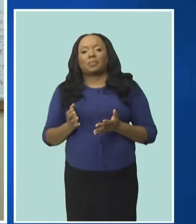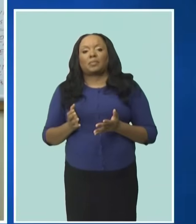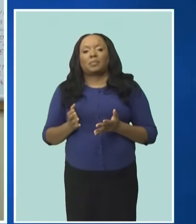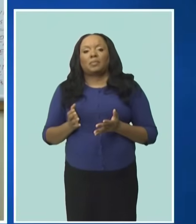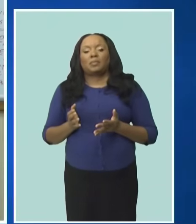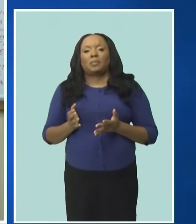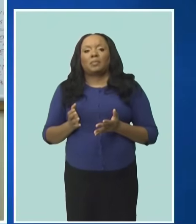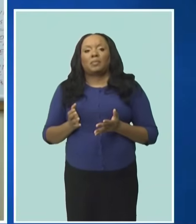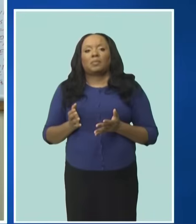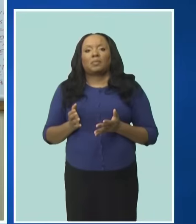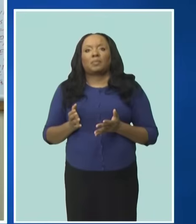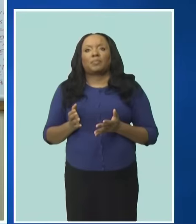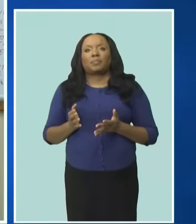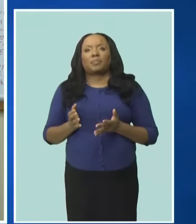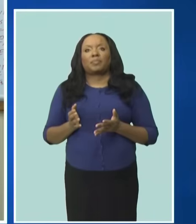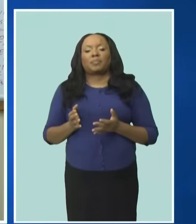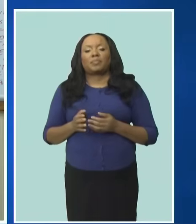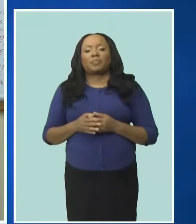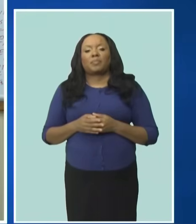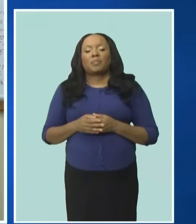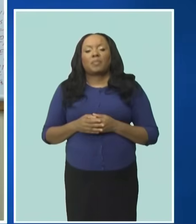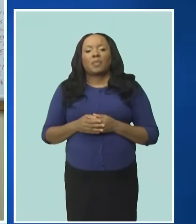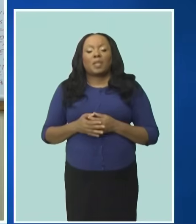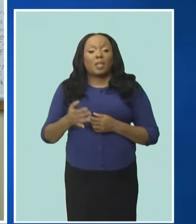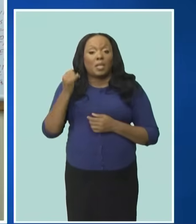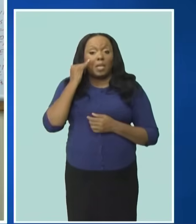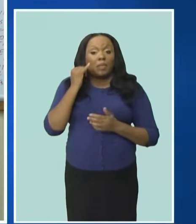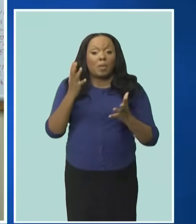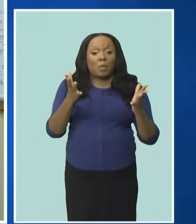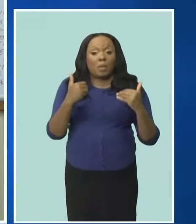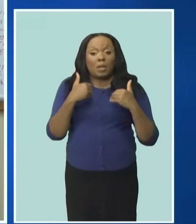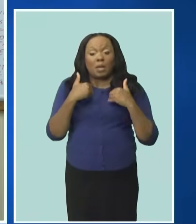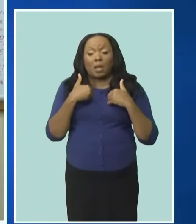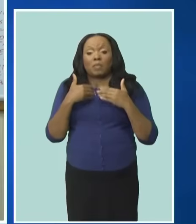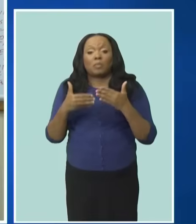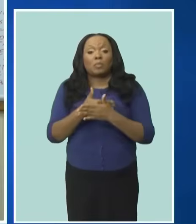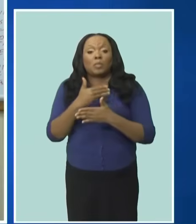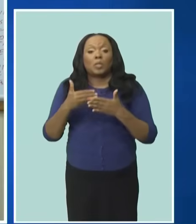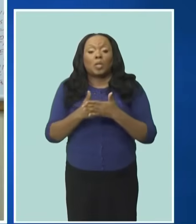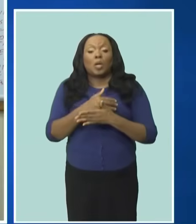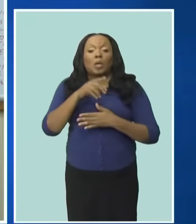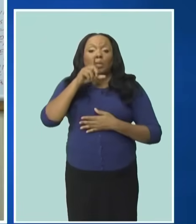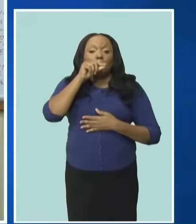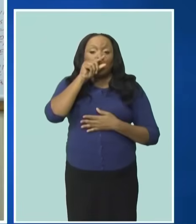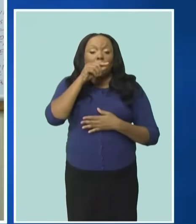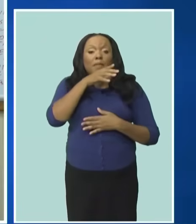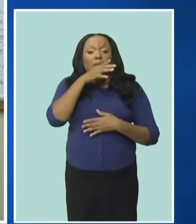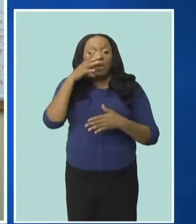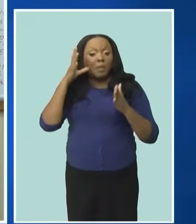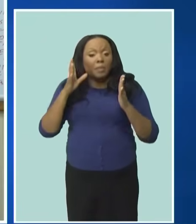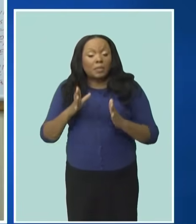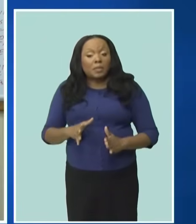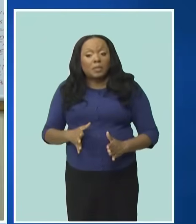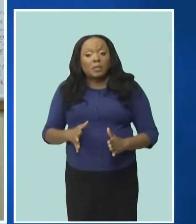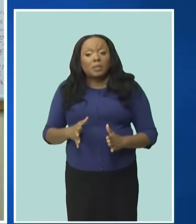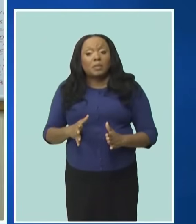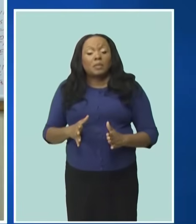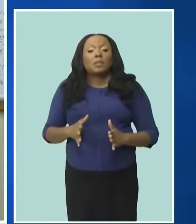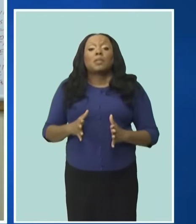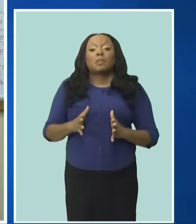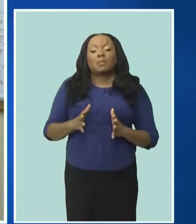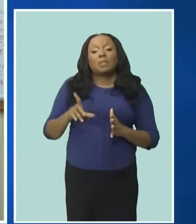modern and developed poultry sector in this country if those poultry farmers do not have access to